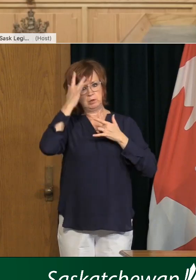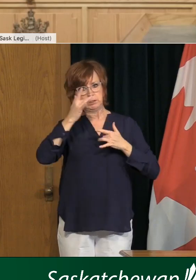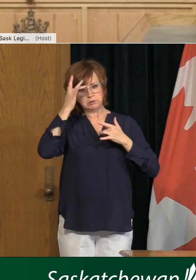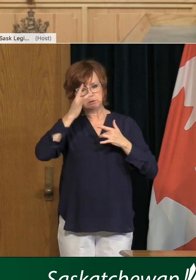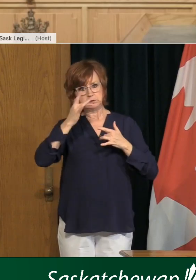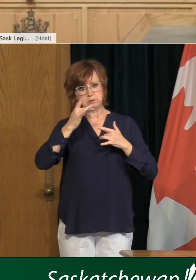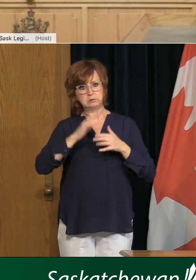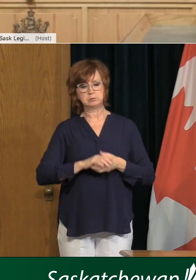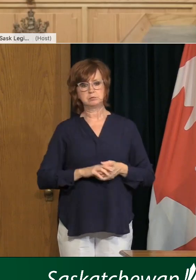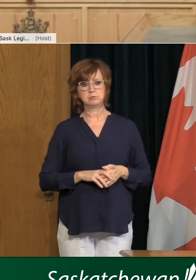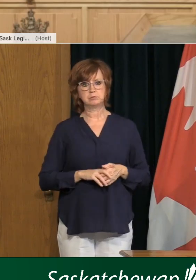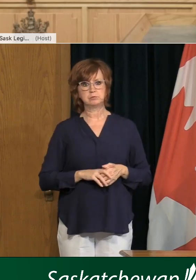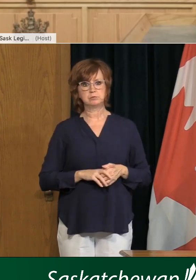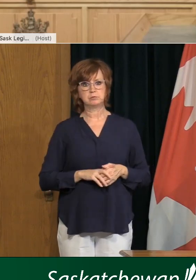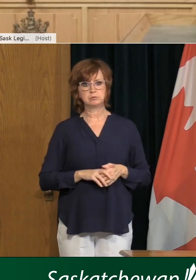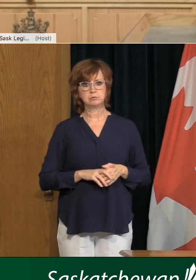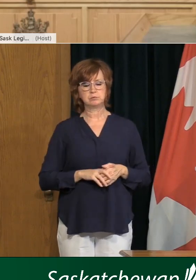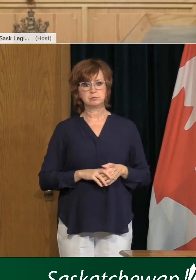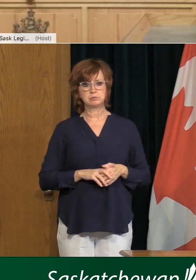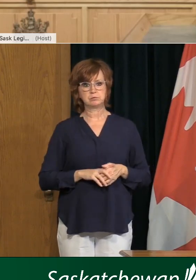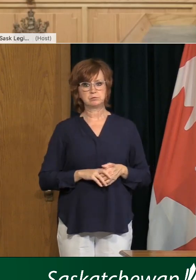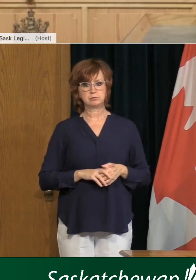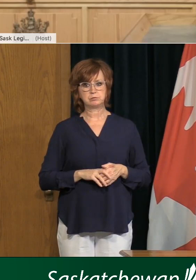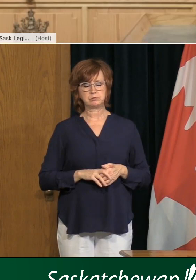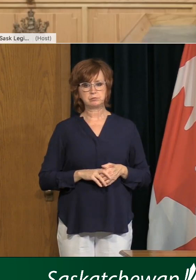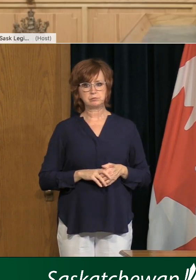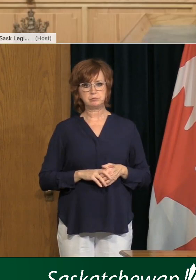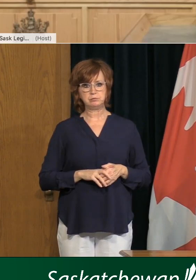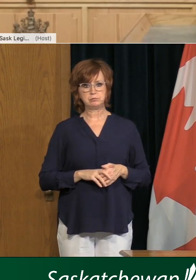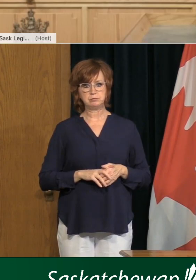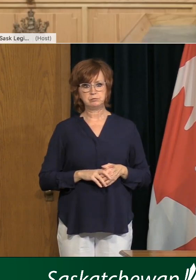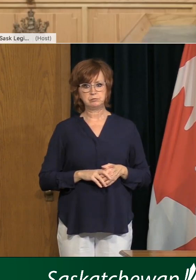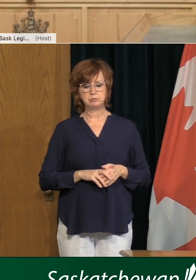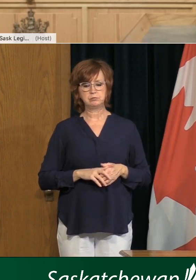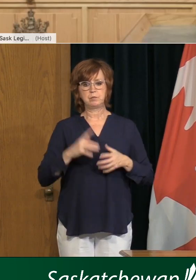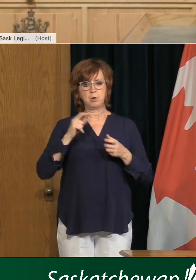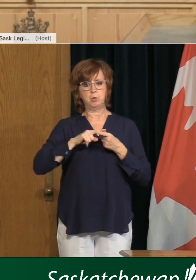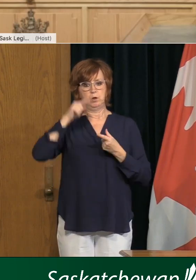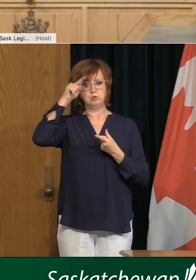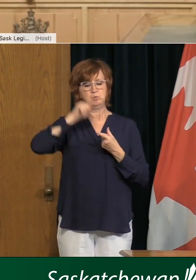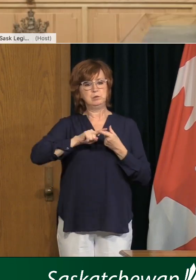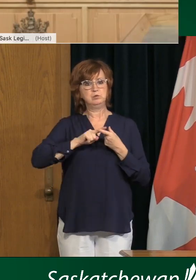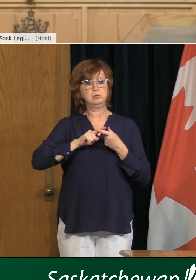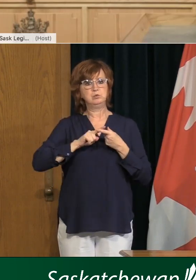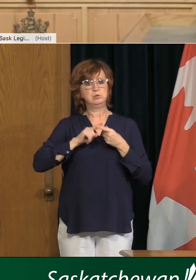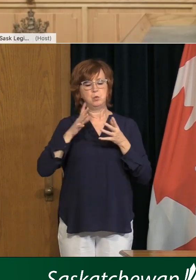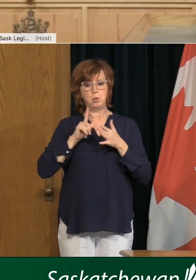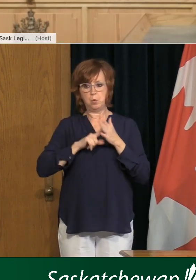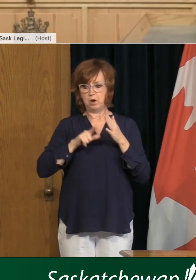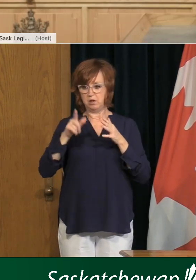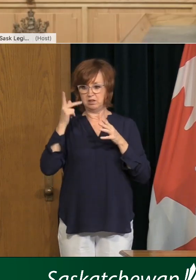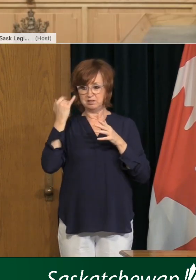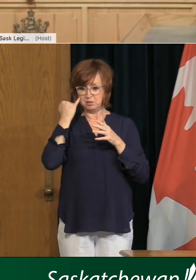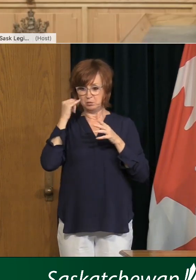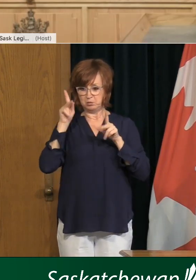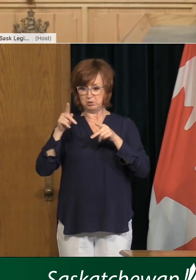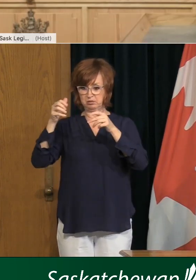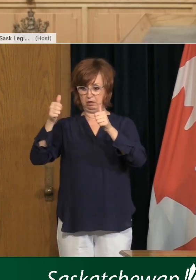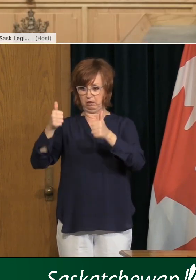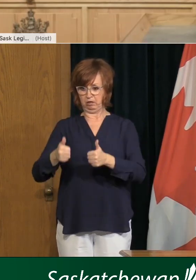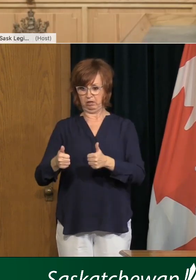care, such as admission to hospital. And that is something that we want to avoid at all costs, if at all